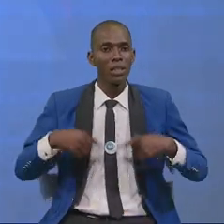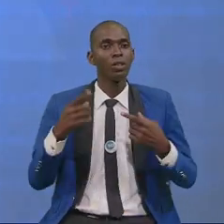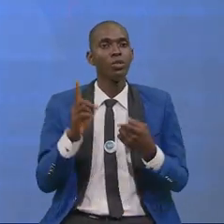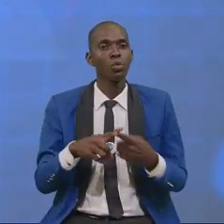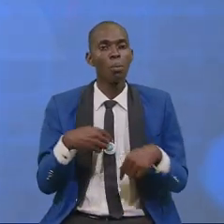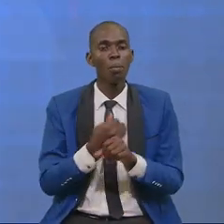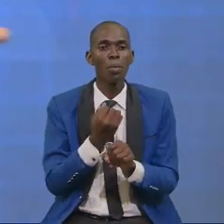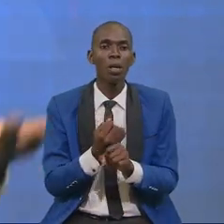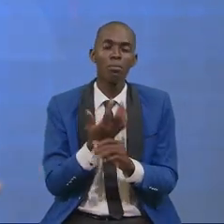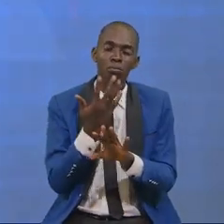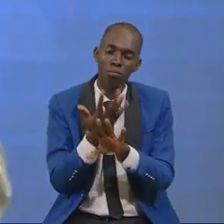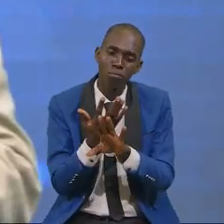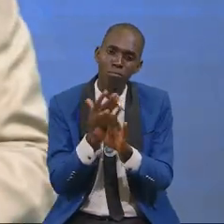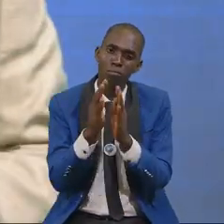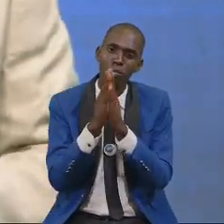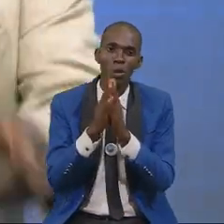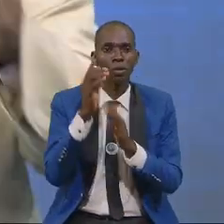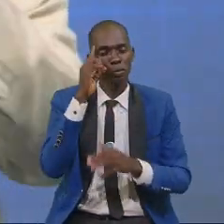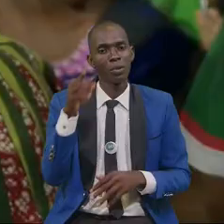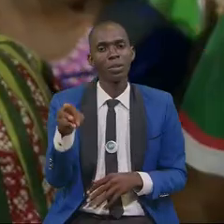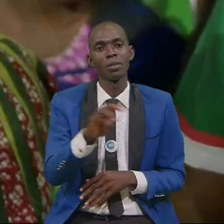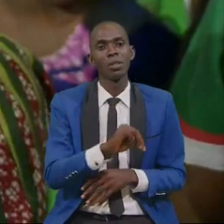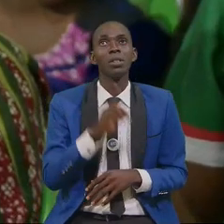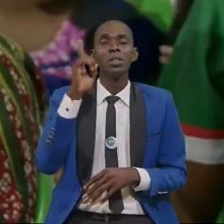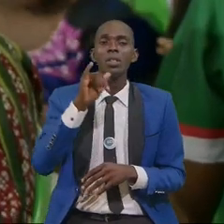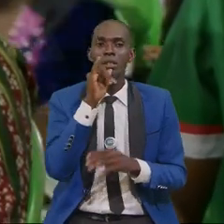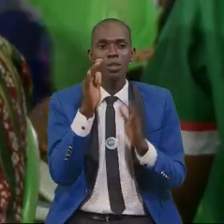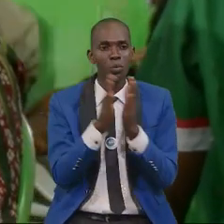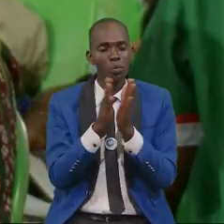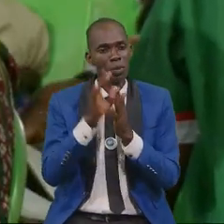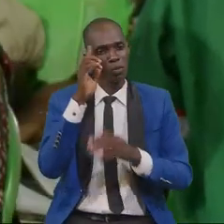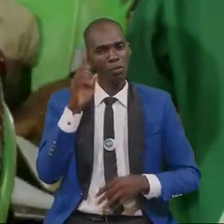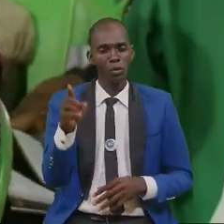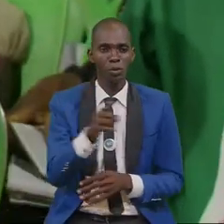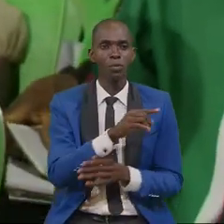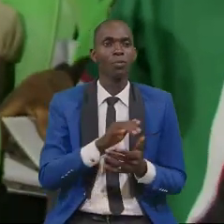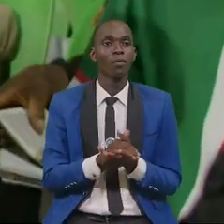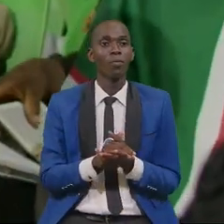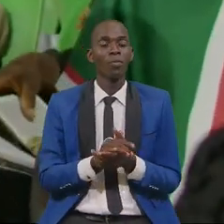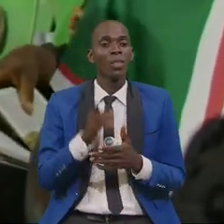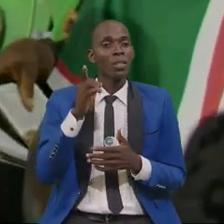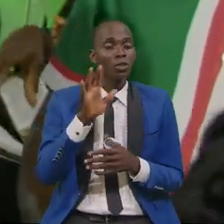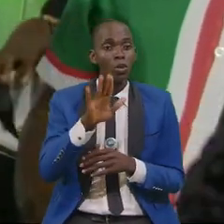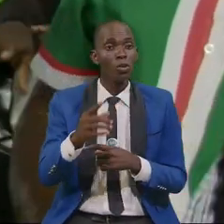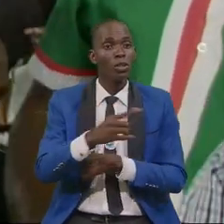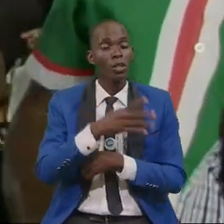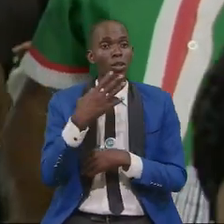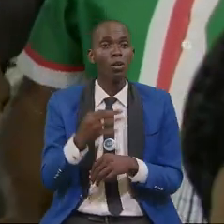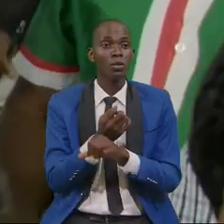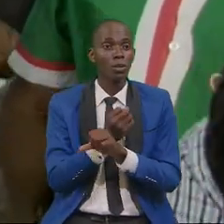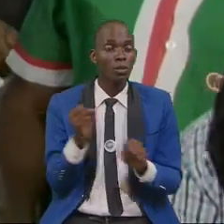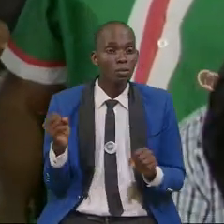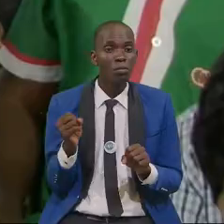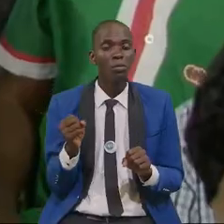intercession for them. He's even praying for you that this will be your day of salvation, your day